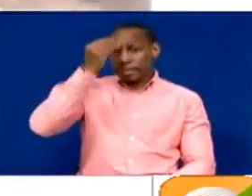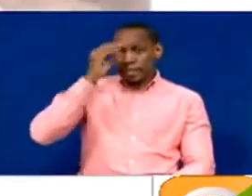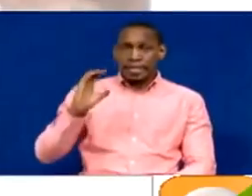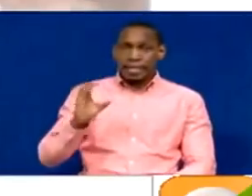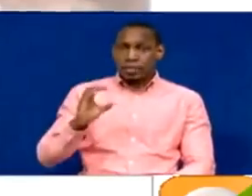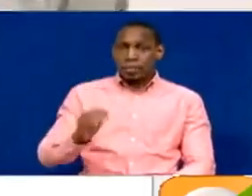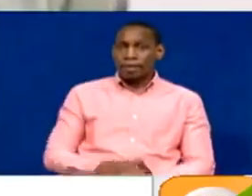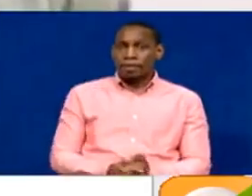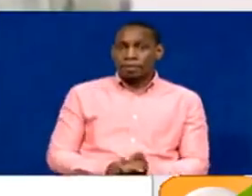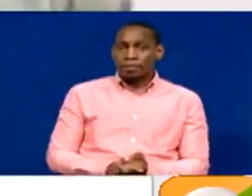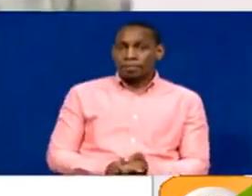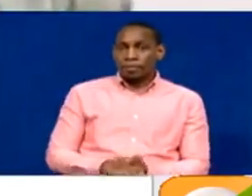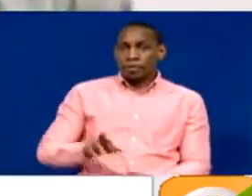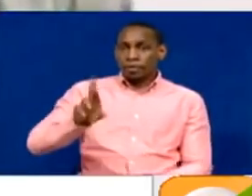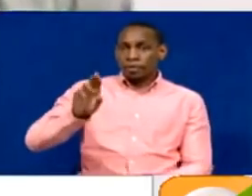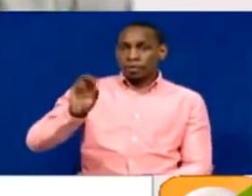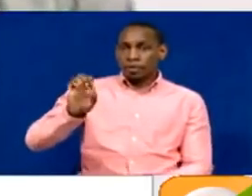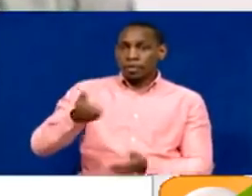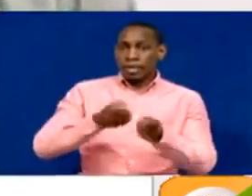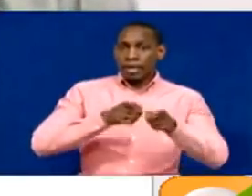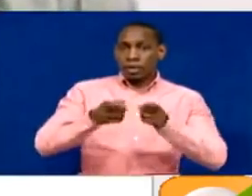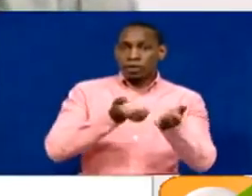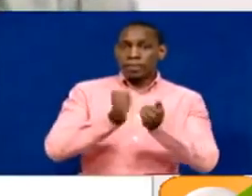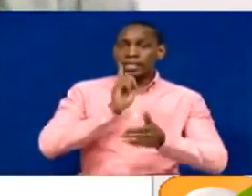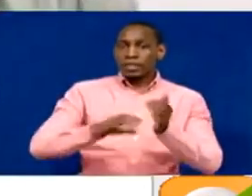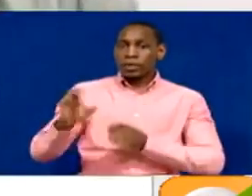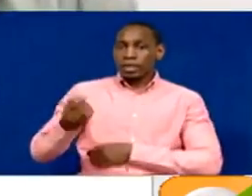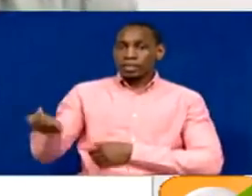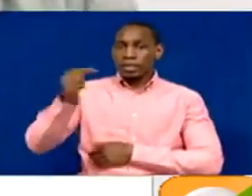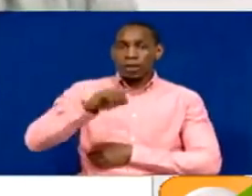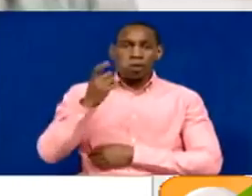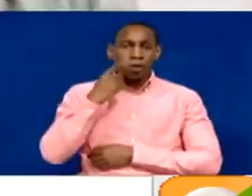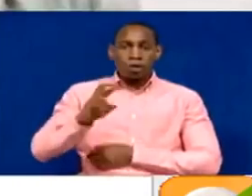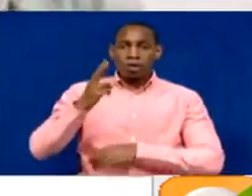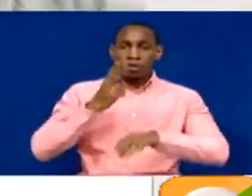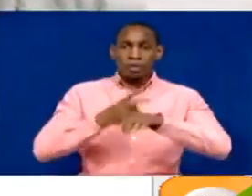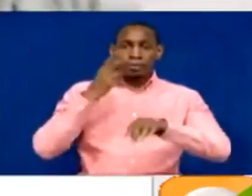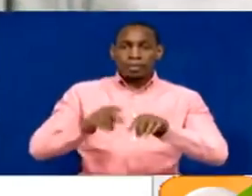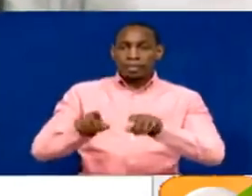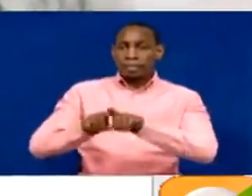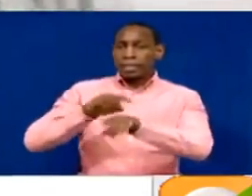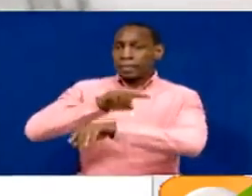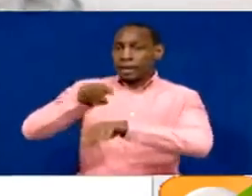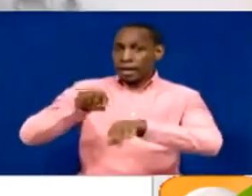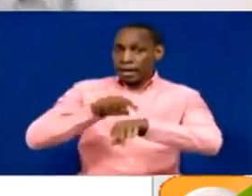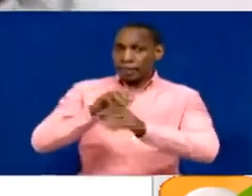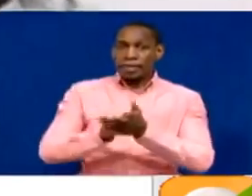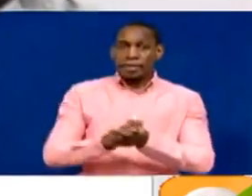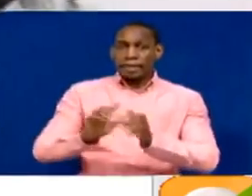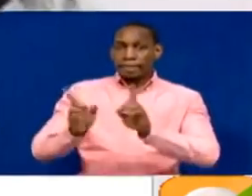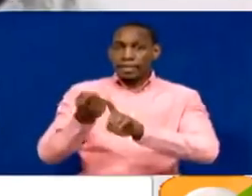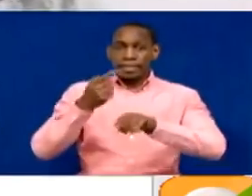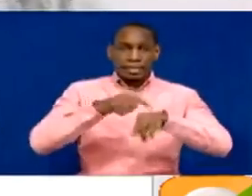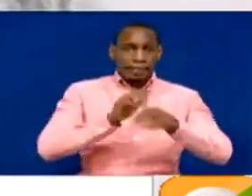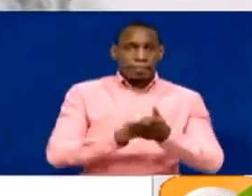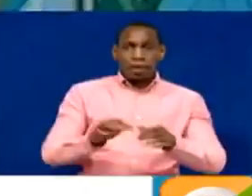customer. Roseline Kwamboka, who runs this business, says the customer visited the shop 2 times in the same hour. During the